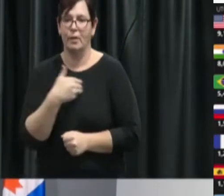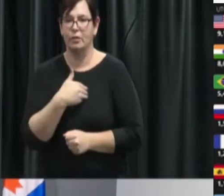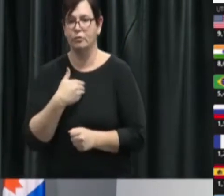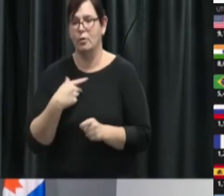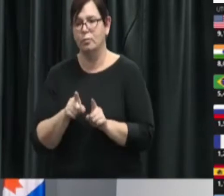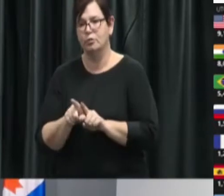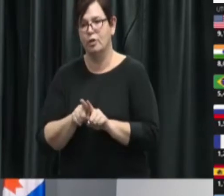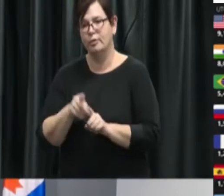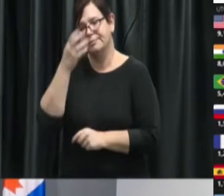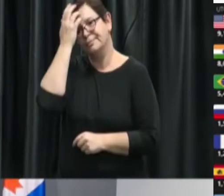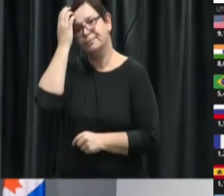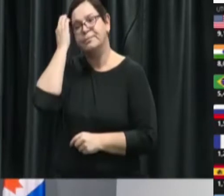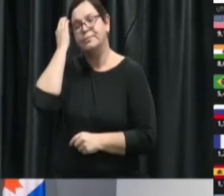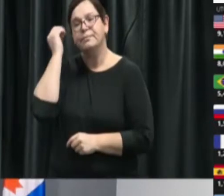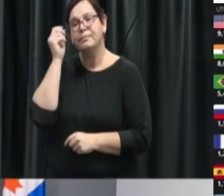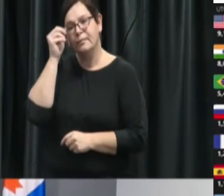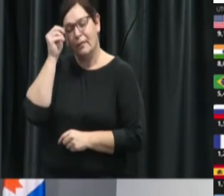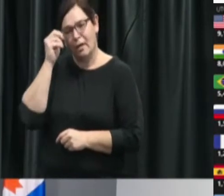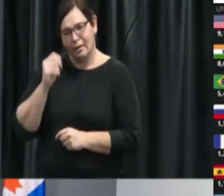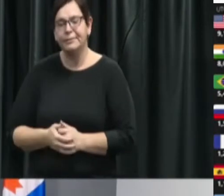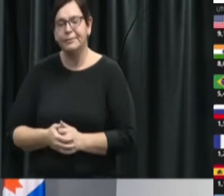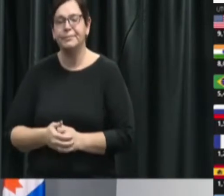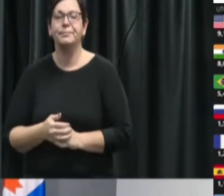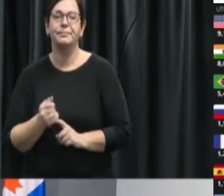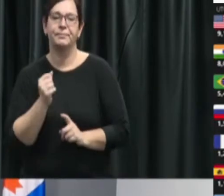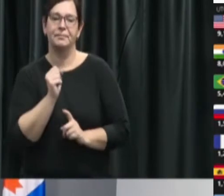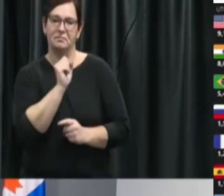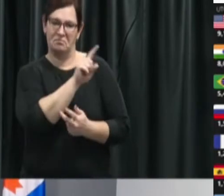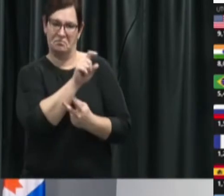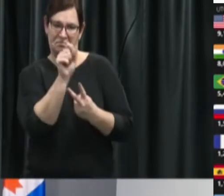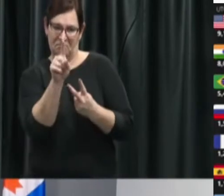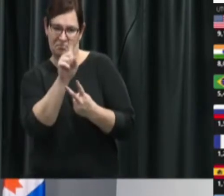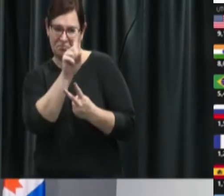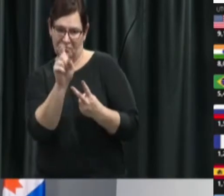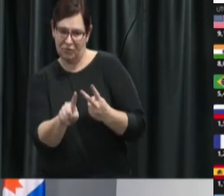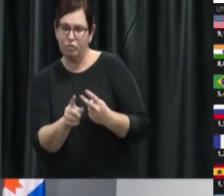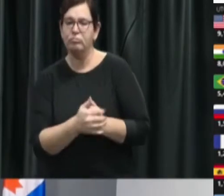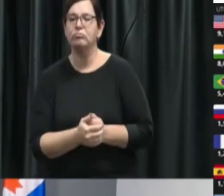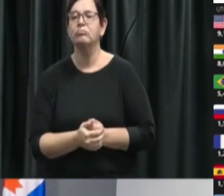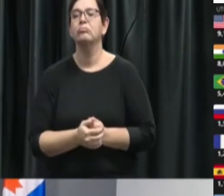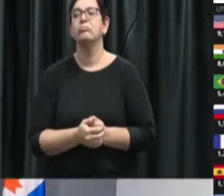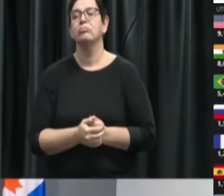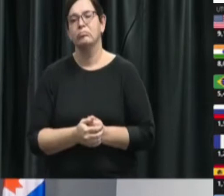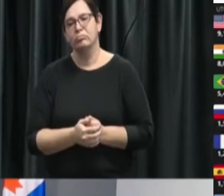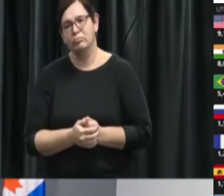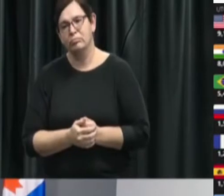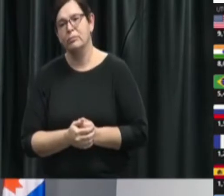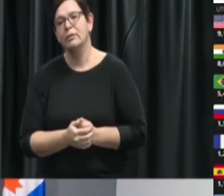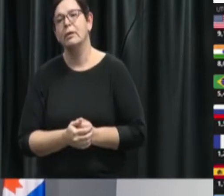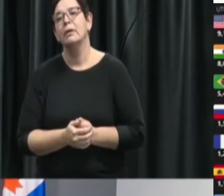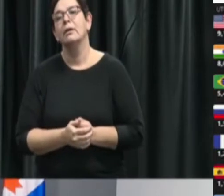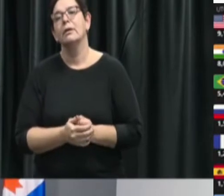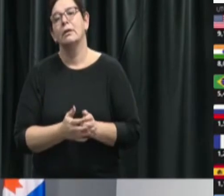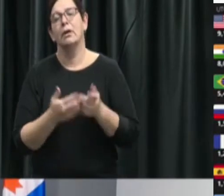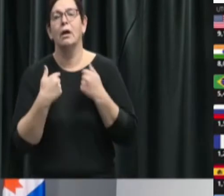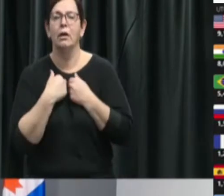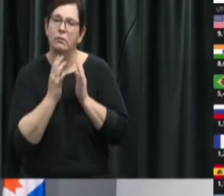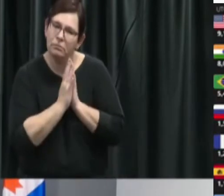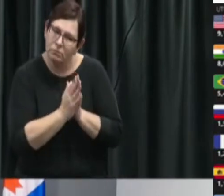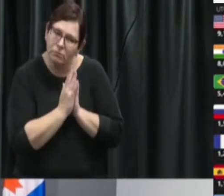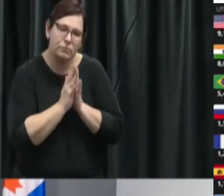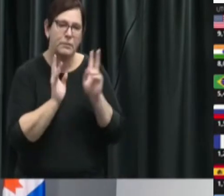Dr. Davila. You've been urging people to follow all the rules, and in some cases, when there's specific examples of